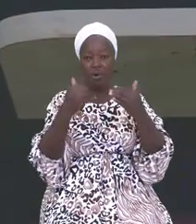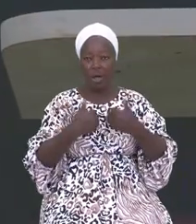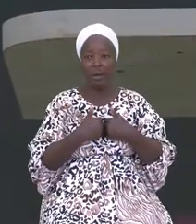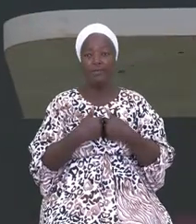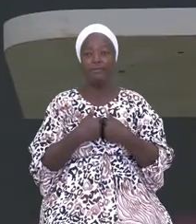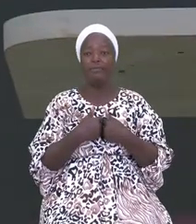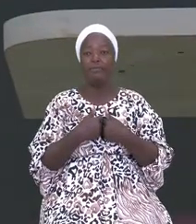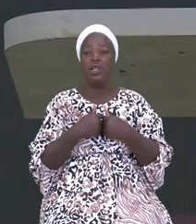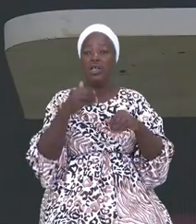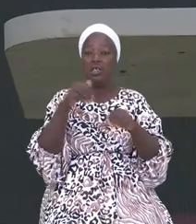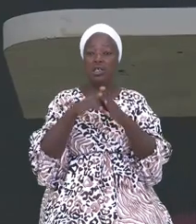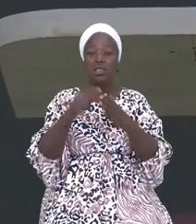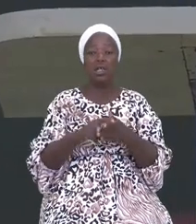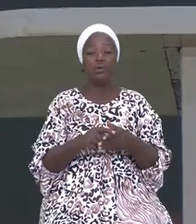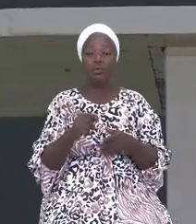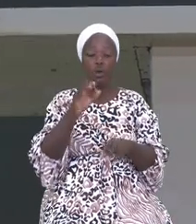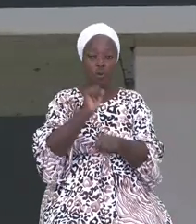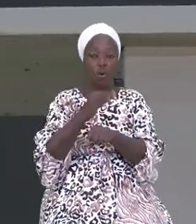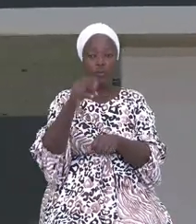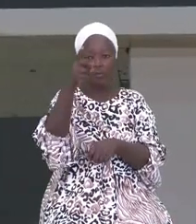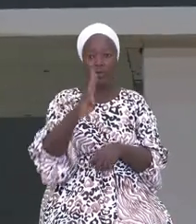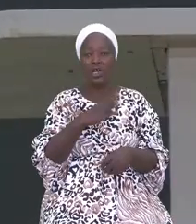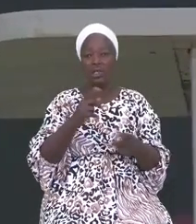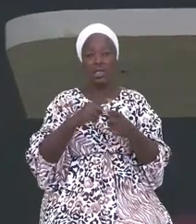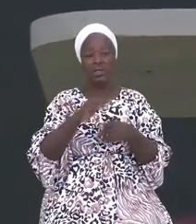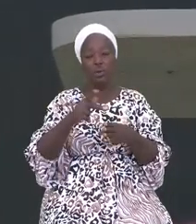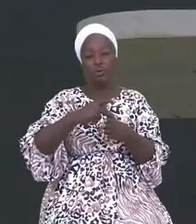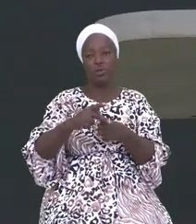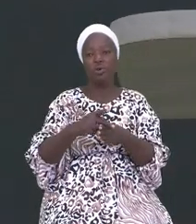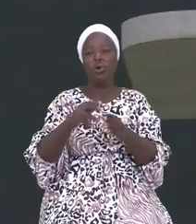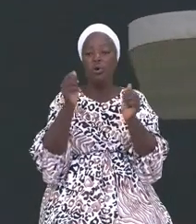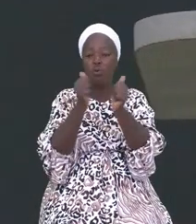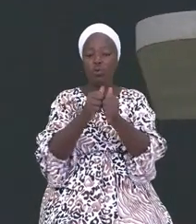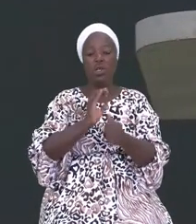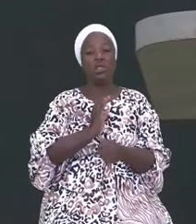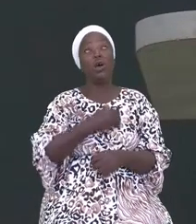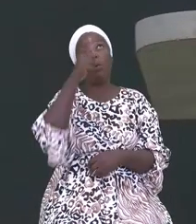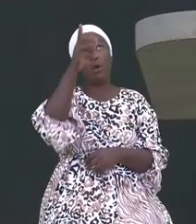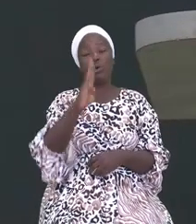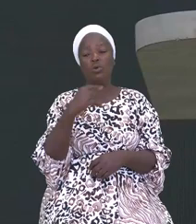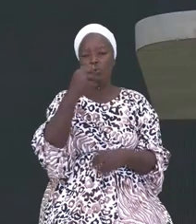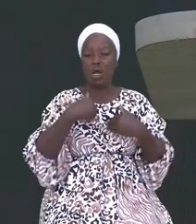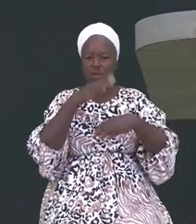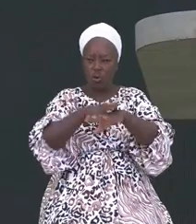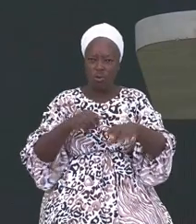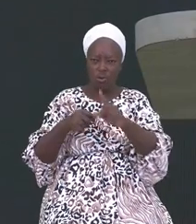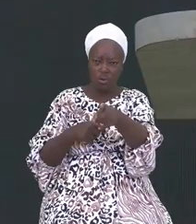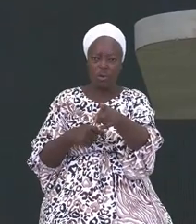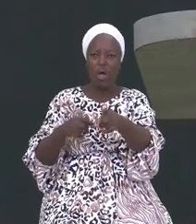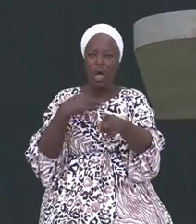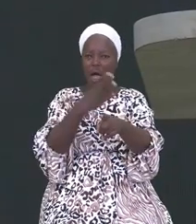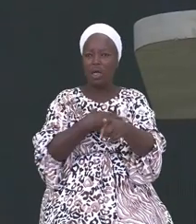have in the ministry, in your profession, with our God who has called you and who